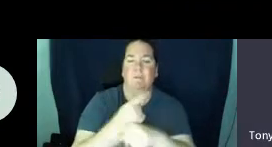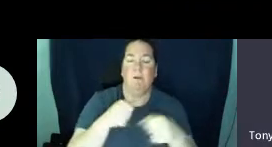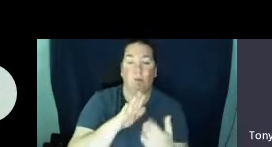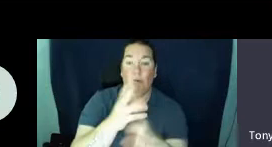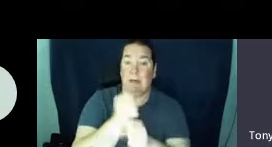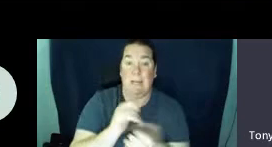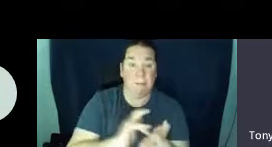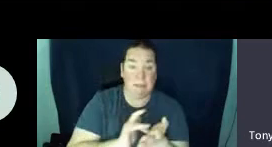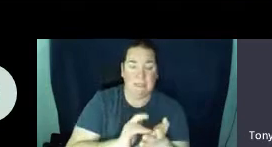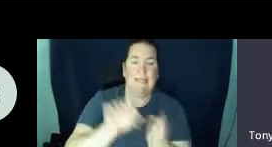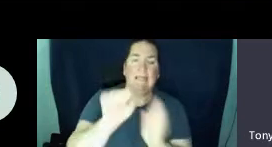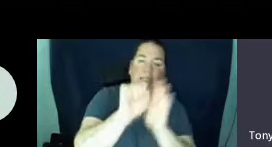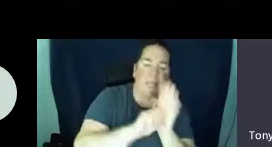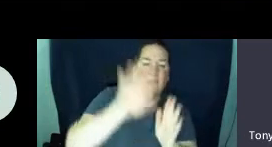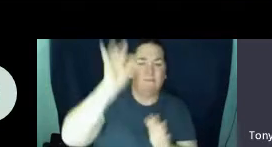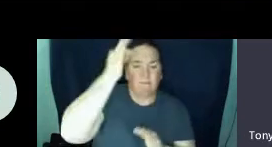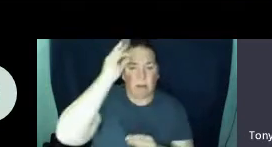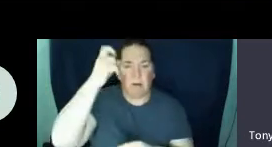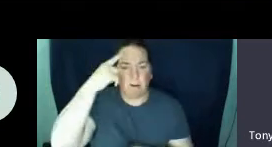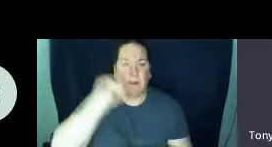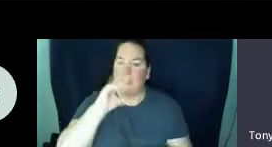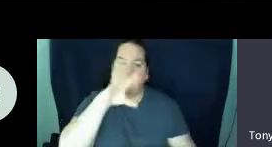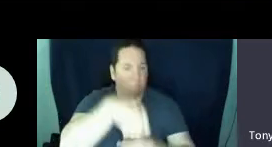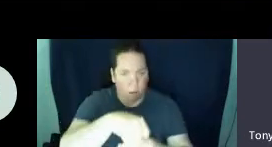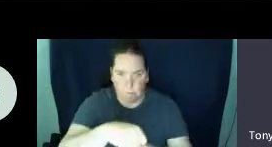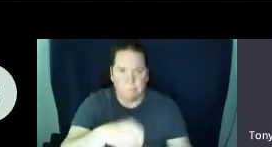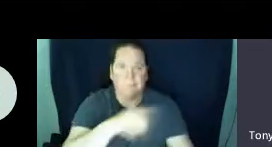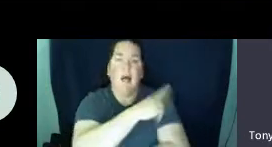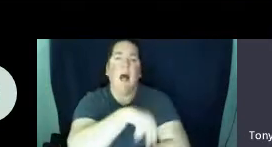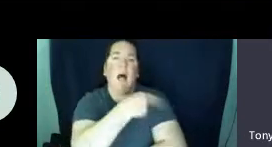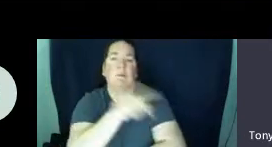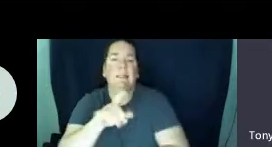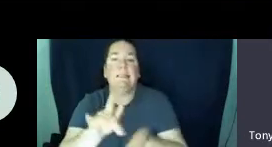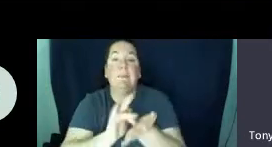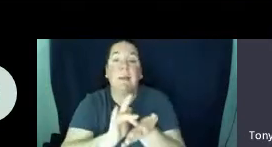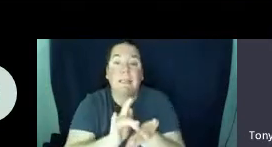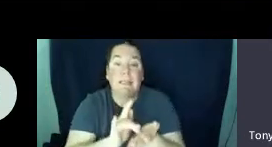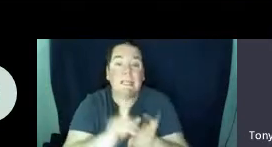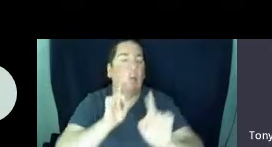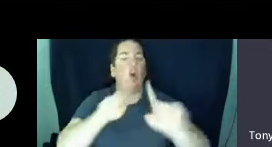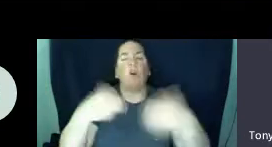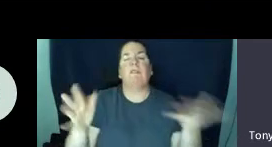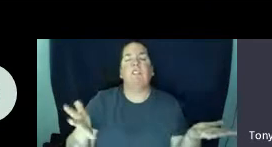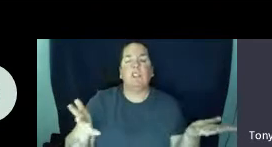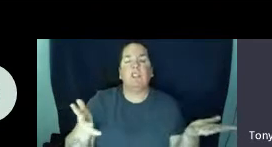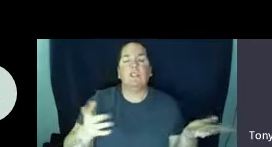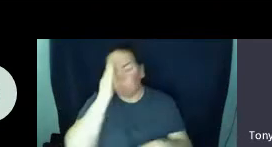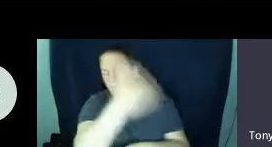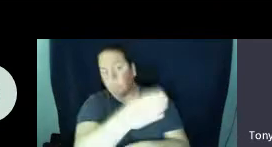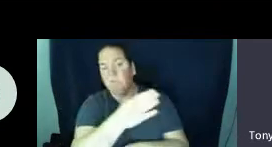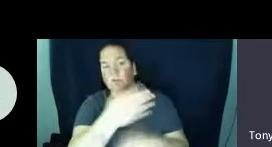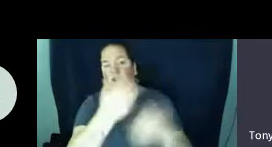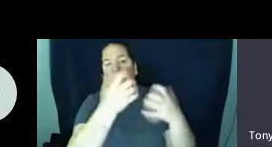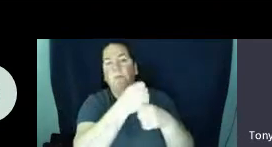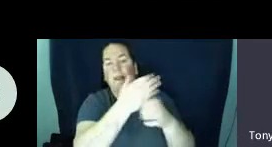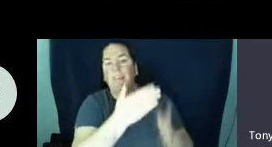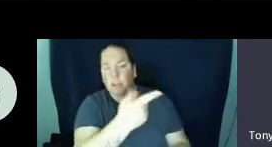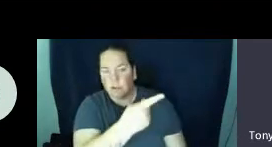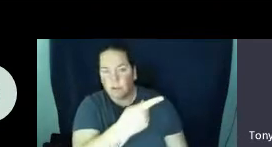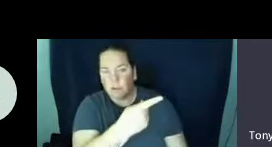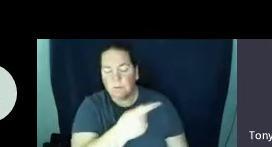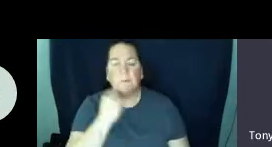state and federal government is not involved. Like if a hospital needs a medication, they just order it from the manufacturer. And eventually,